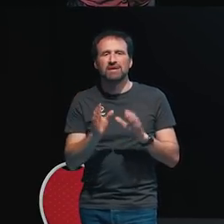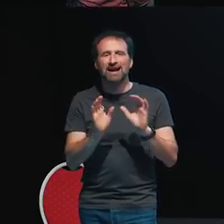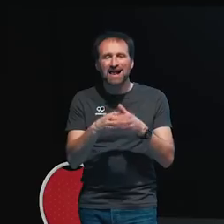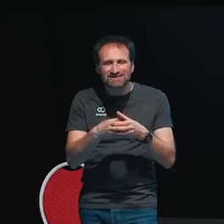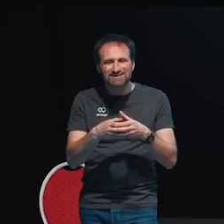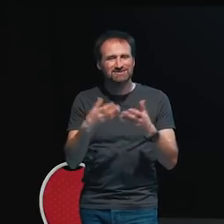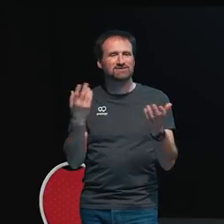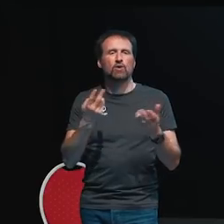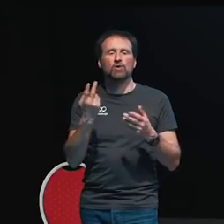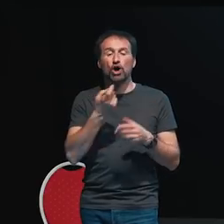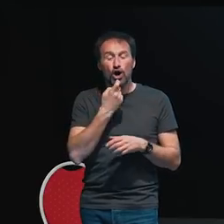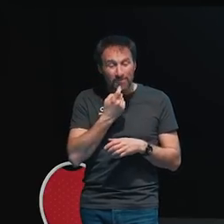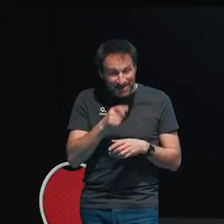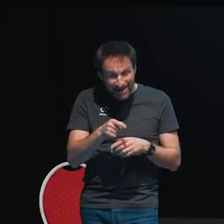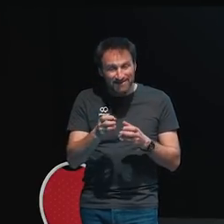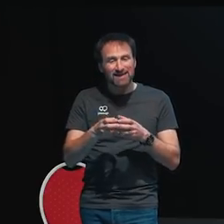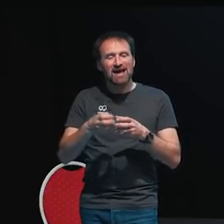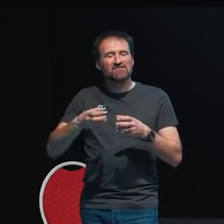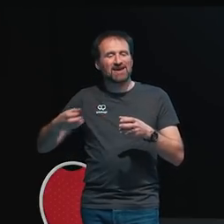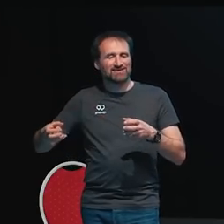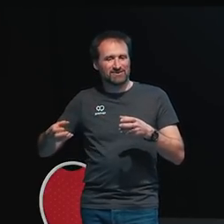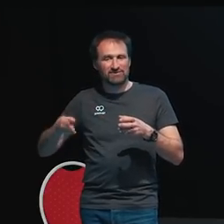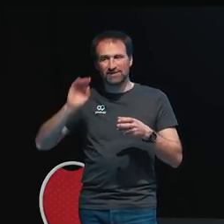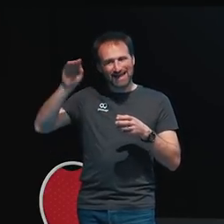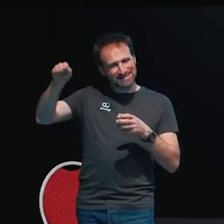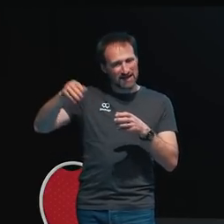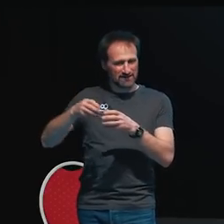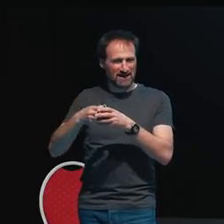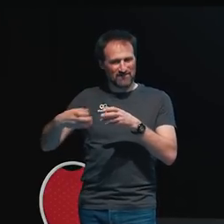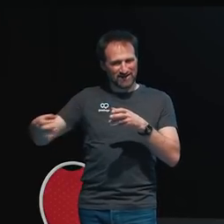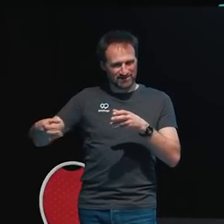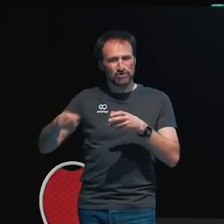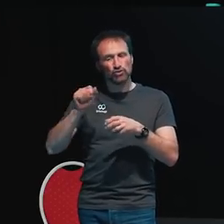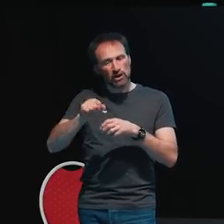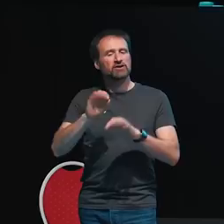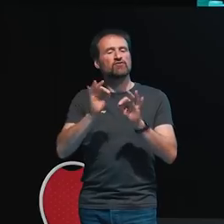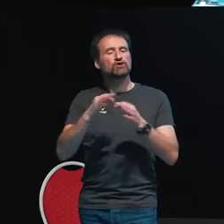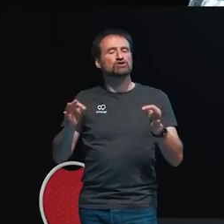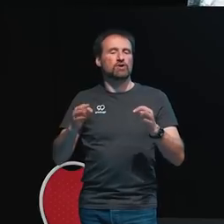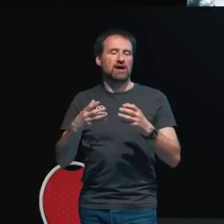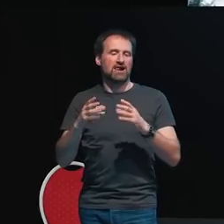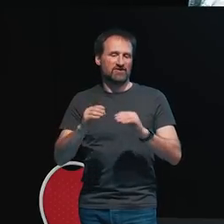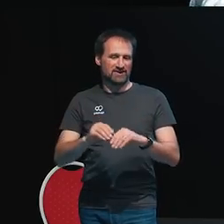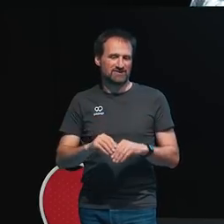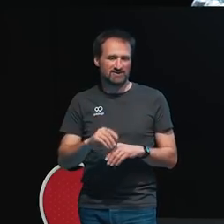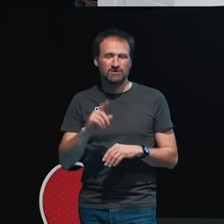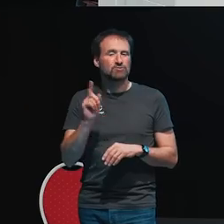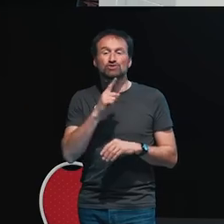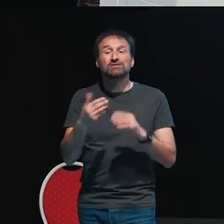classes or objects externally and use them in a functional way. You don't have to add new